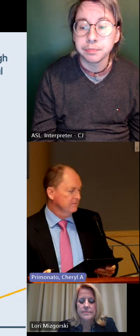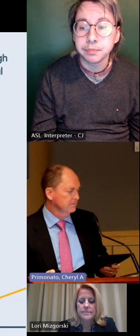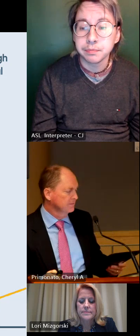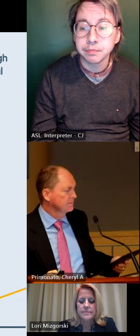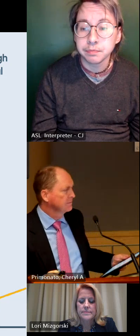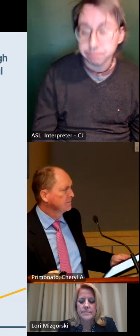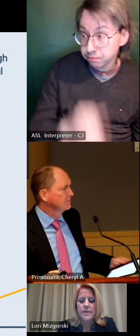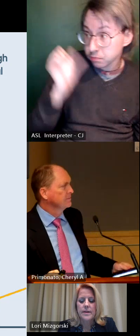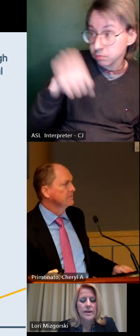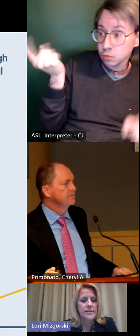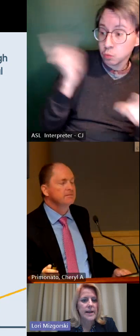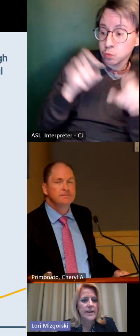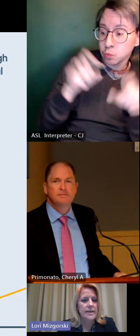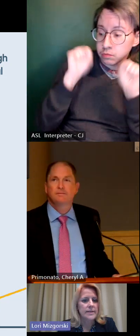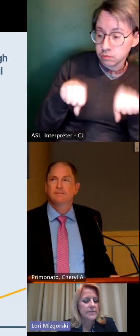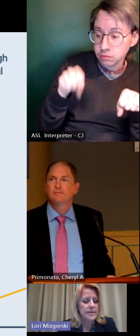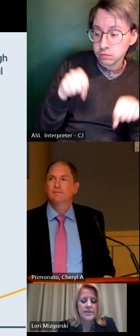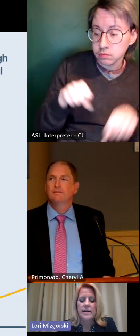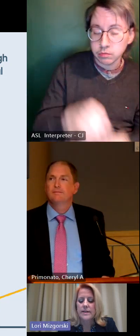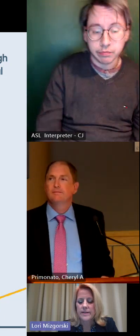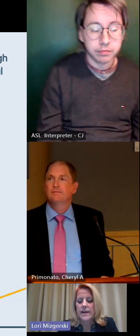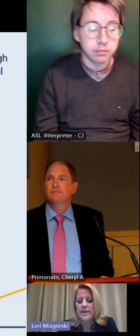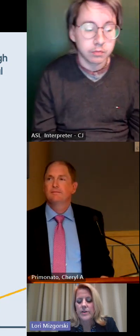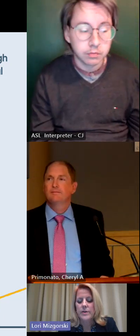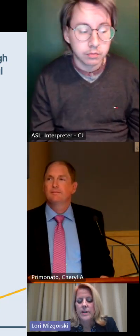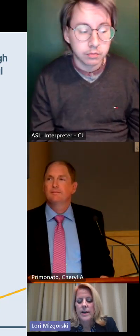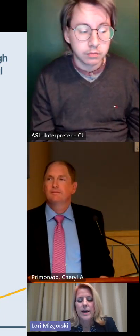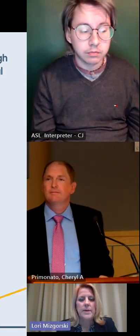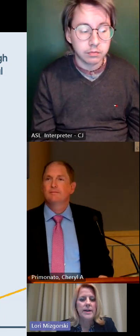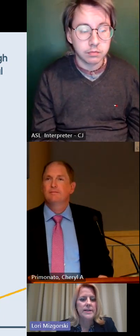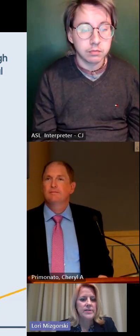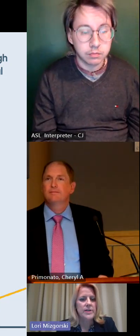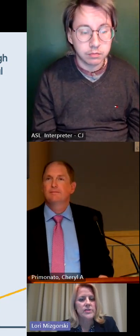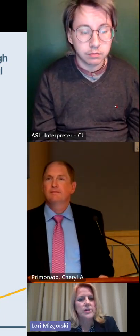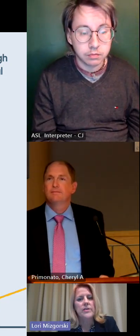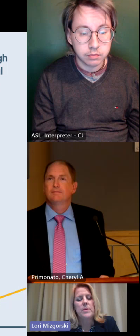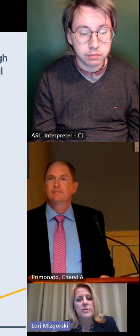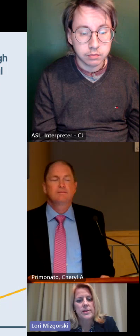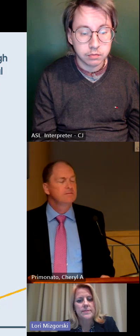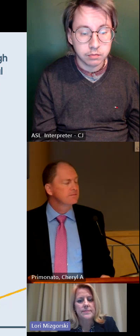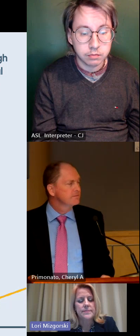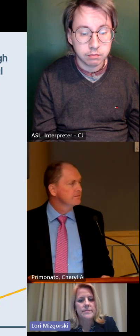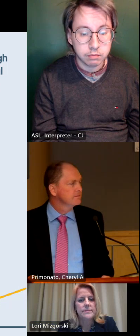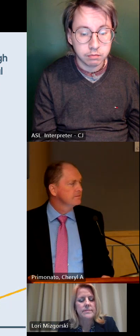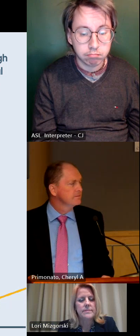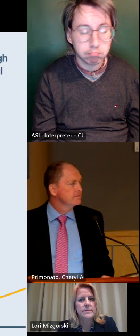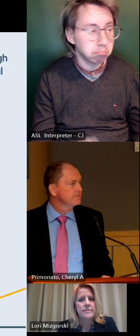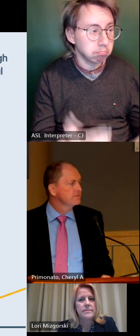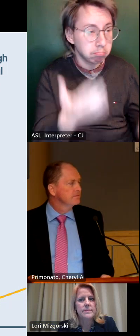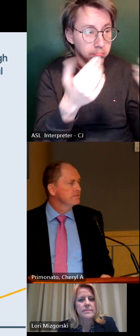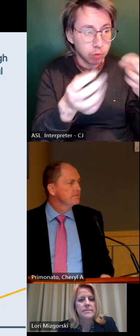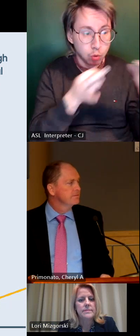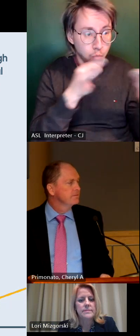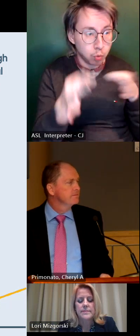Motion. A second. Thank you. Any discussion on the motion?